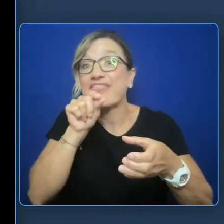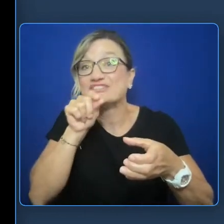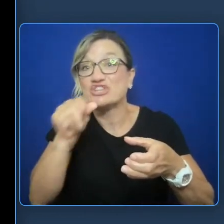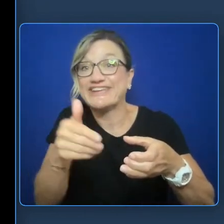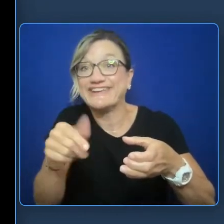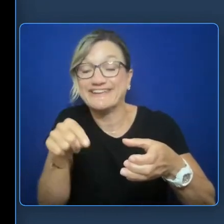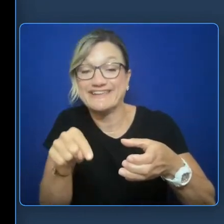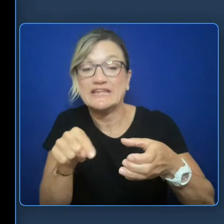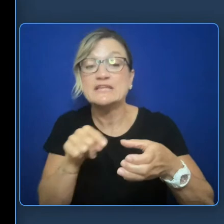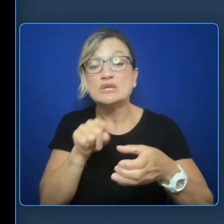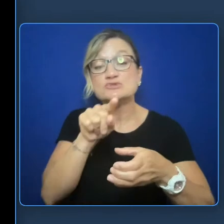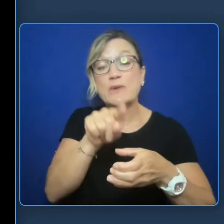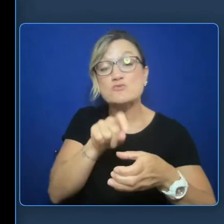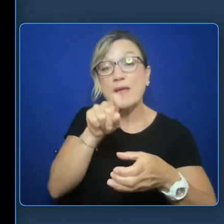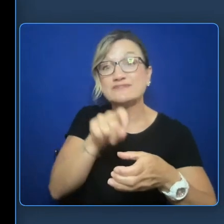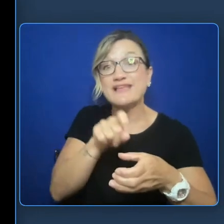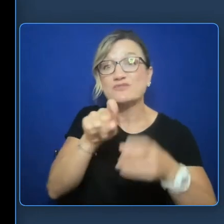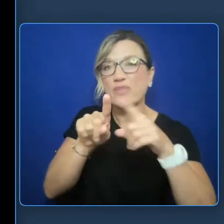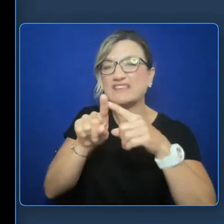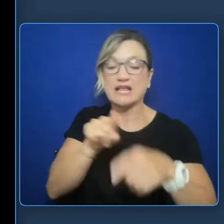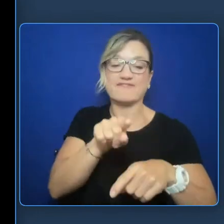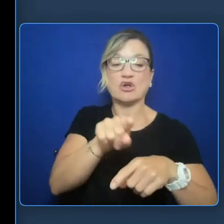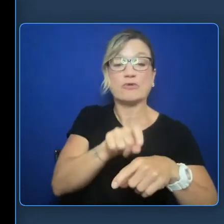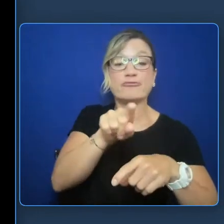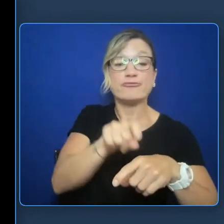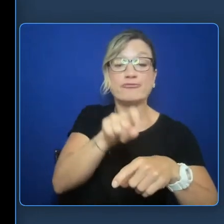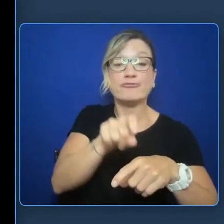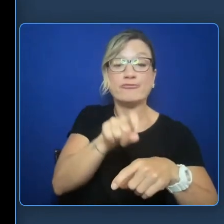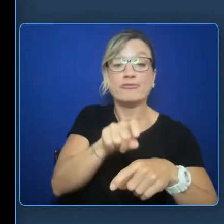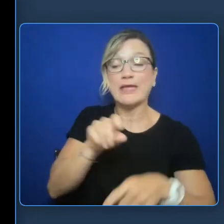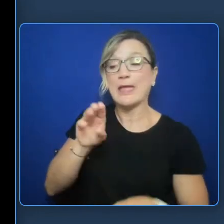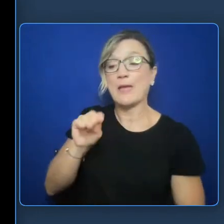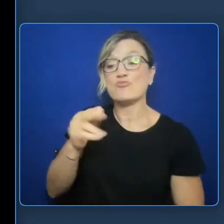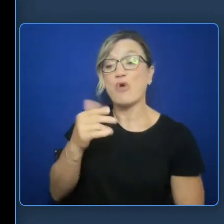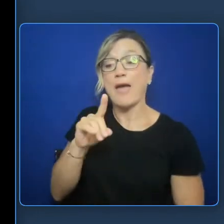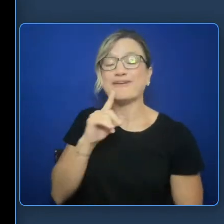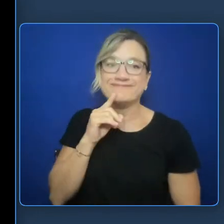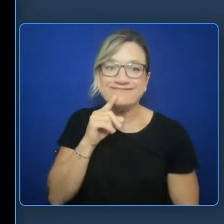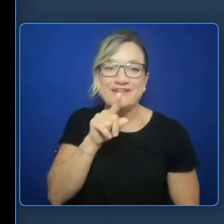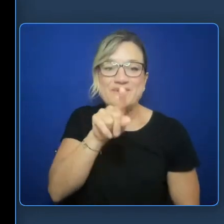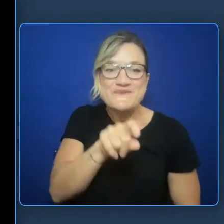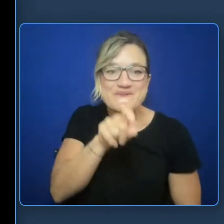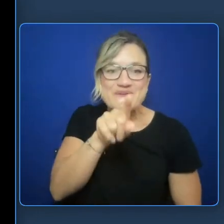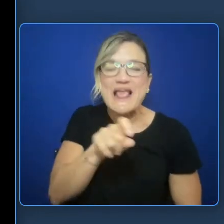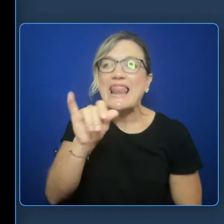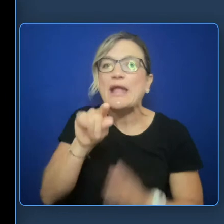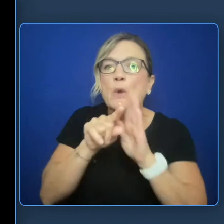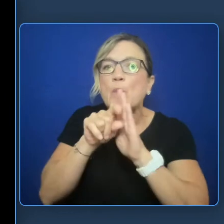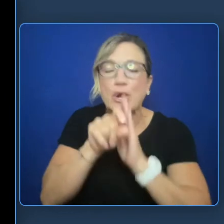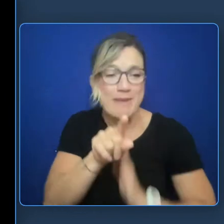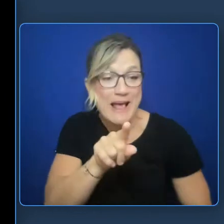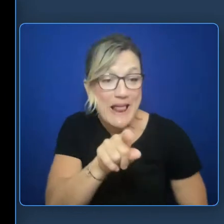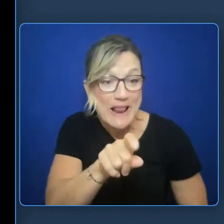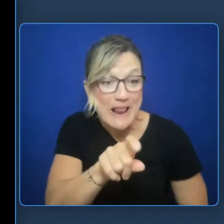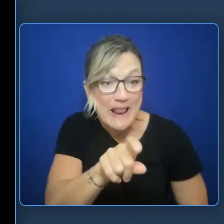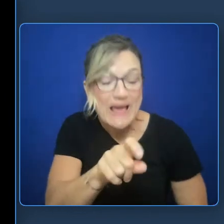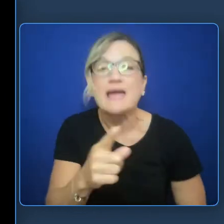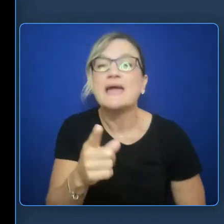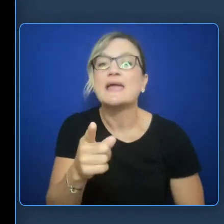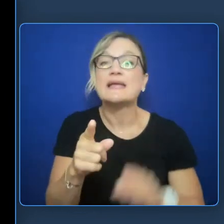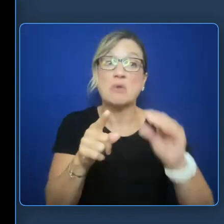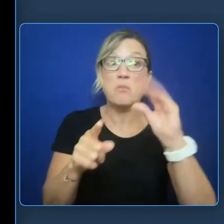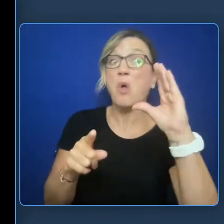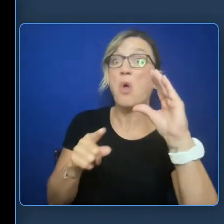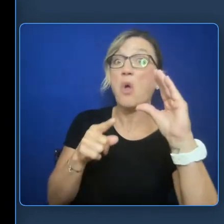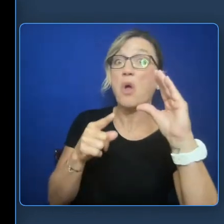He rubs the top of the chick's head with his index finger. Muhammad wiggles his finger like a worm and taps a chick's open